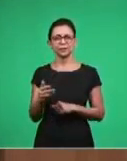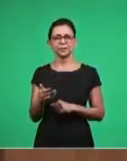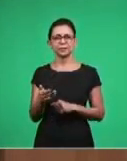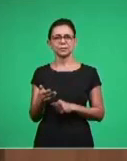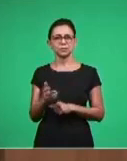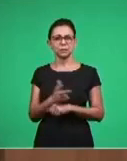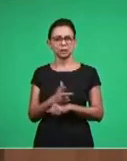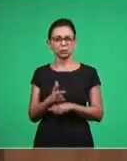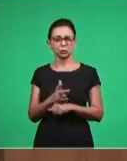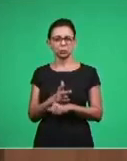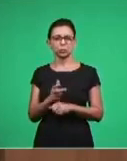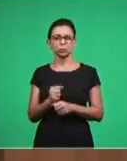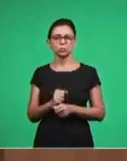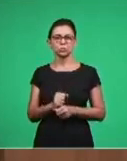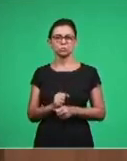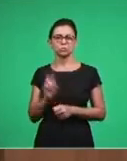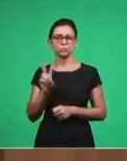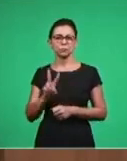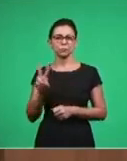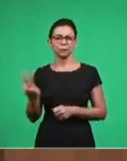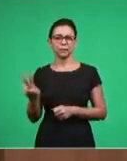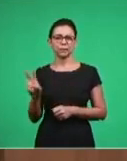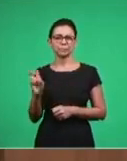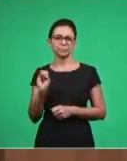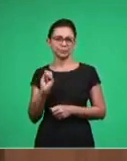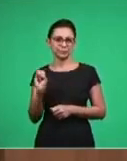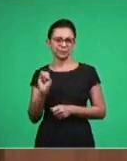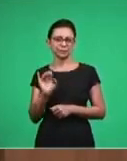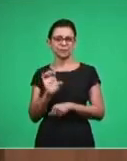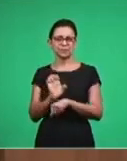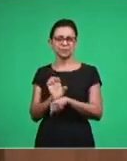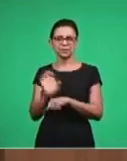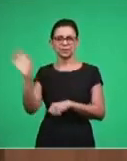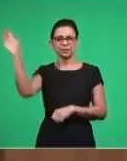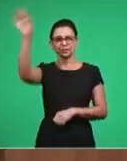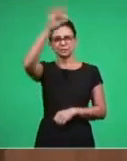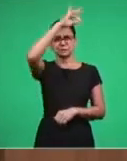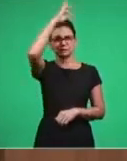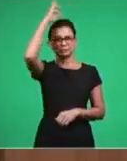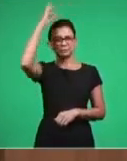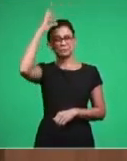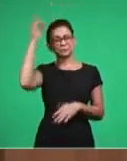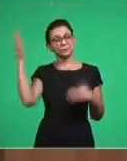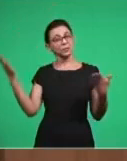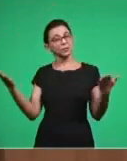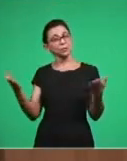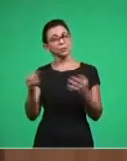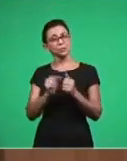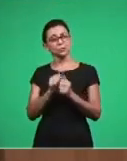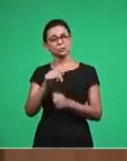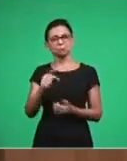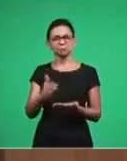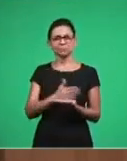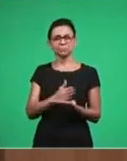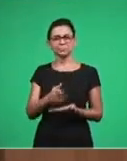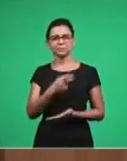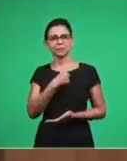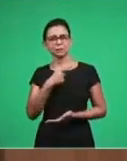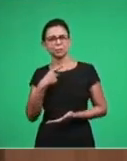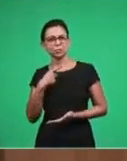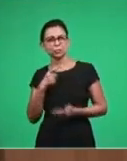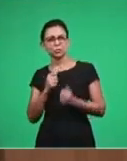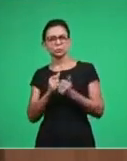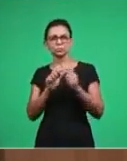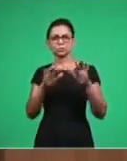Central of Communication Central in the city of Vila Velha in Brazil. We have with